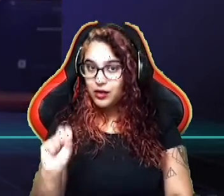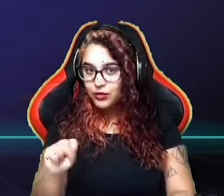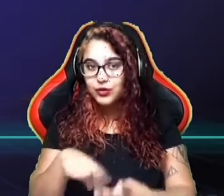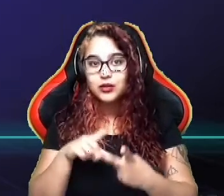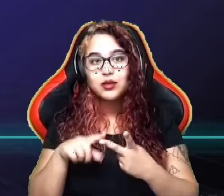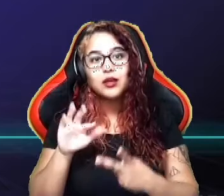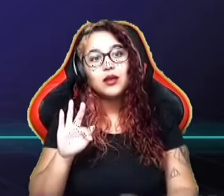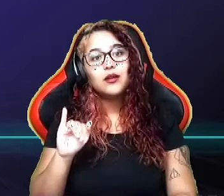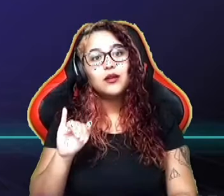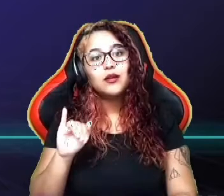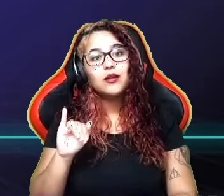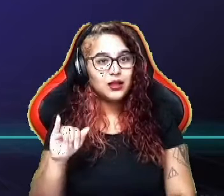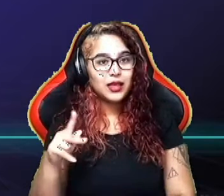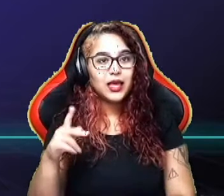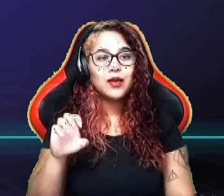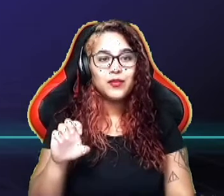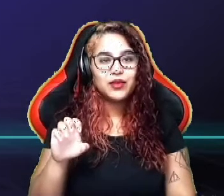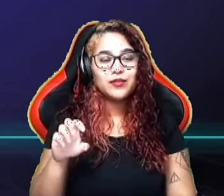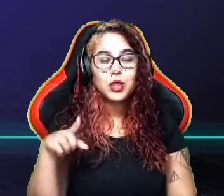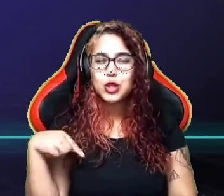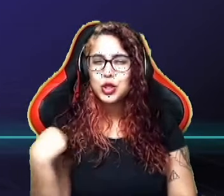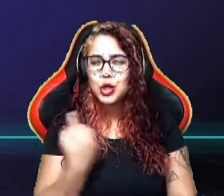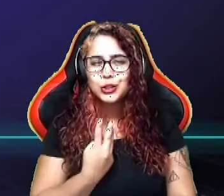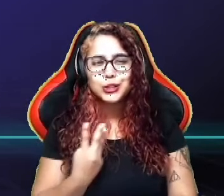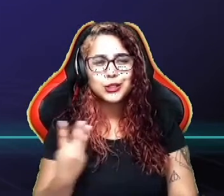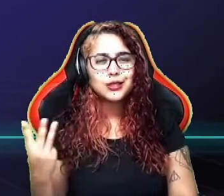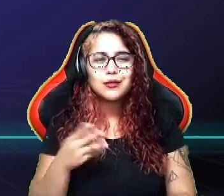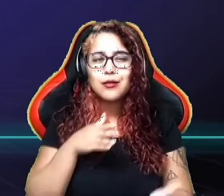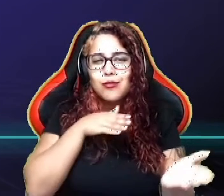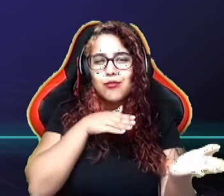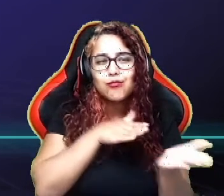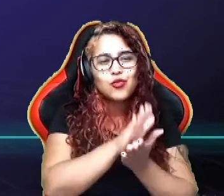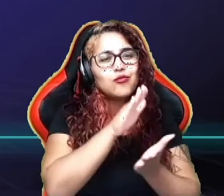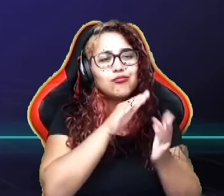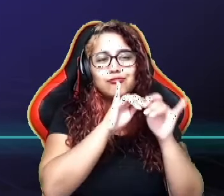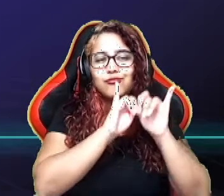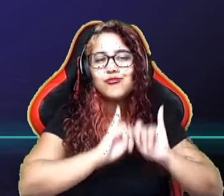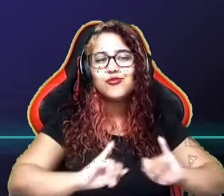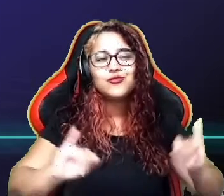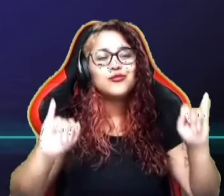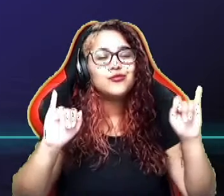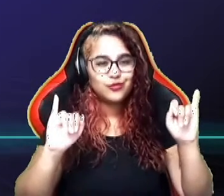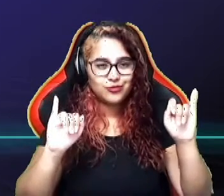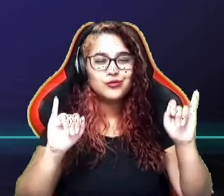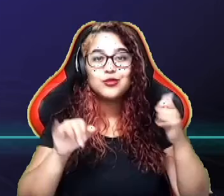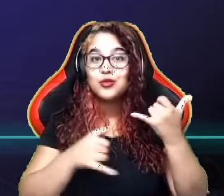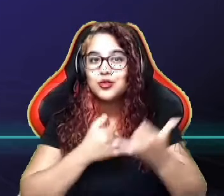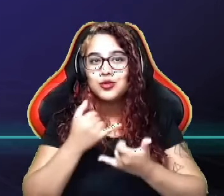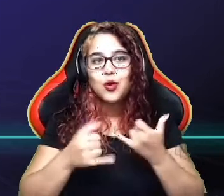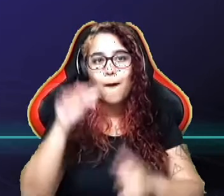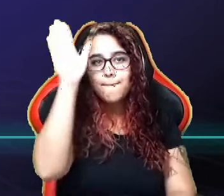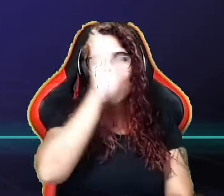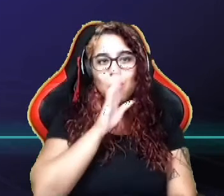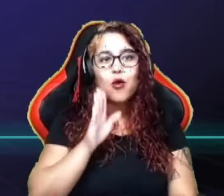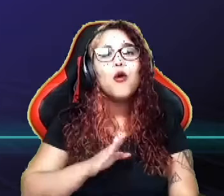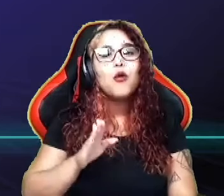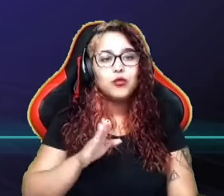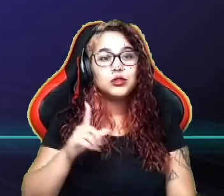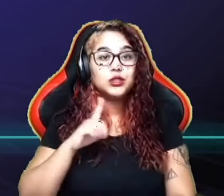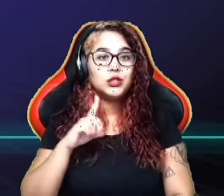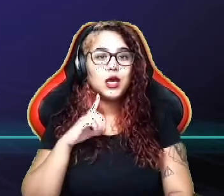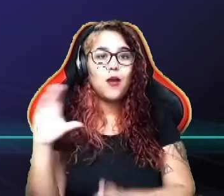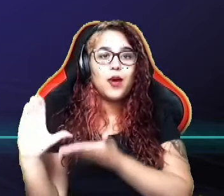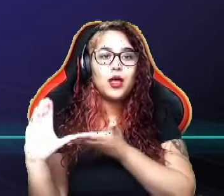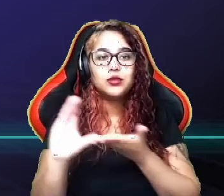I was here with Marcos and Felipe in July 2020, and we relaunched this game in Brazil on that